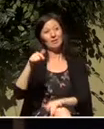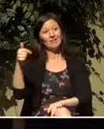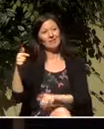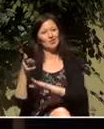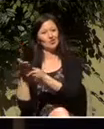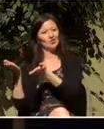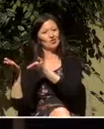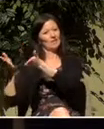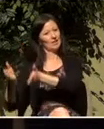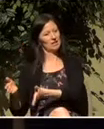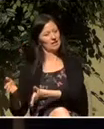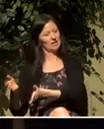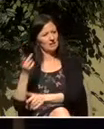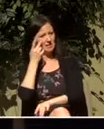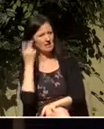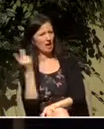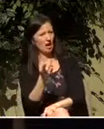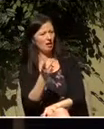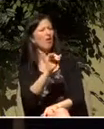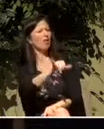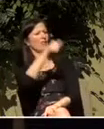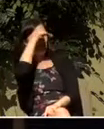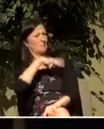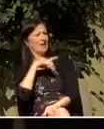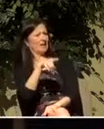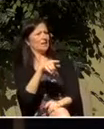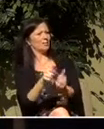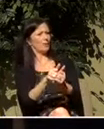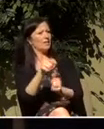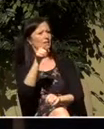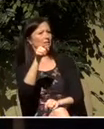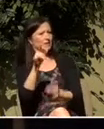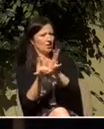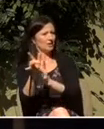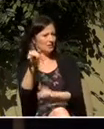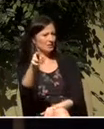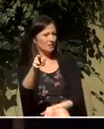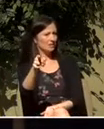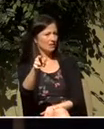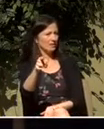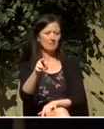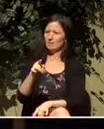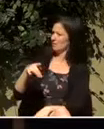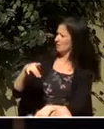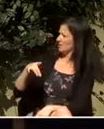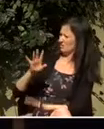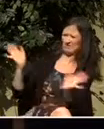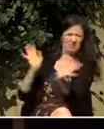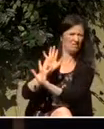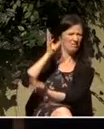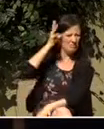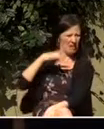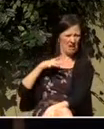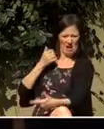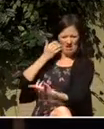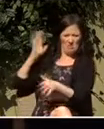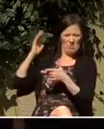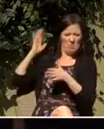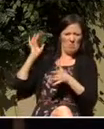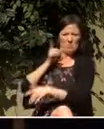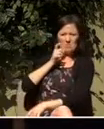asserted, "Certainly this fellow was with him, for he is a Galilean." Peter replied, "Man, I don't know what you're talking